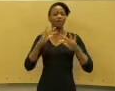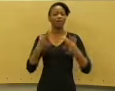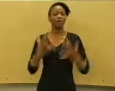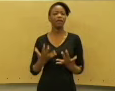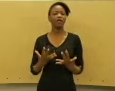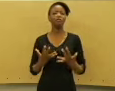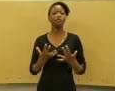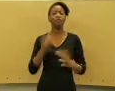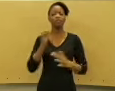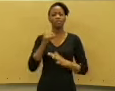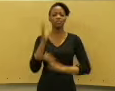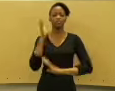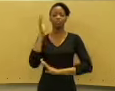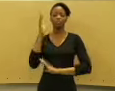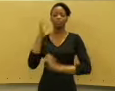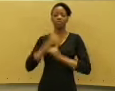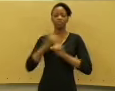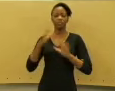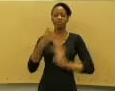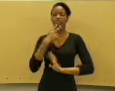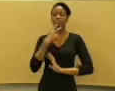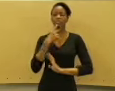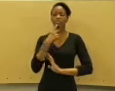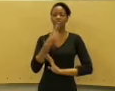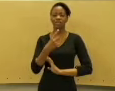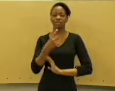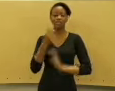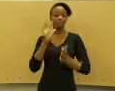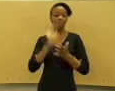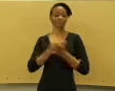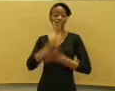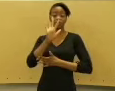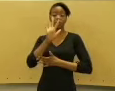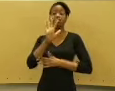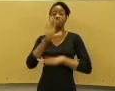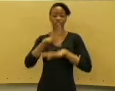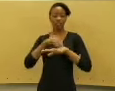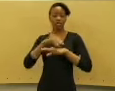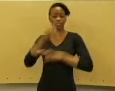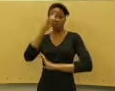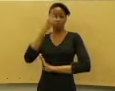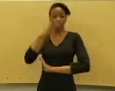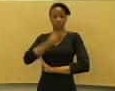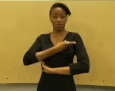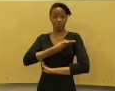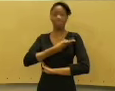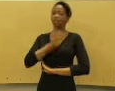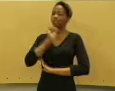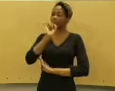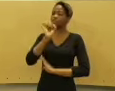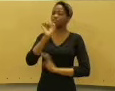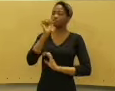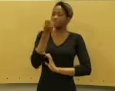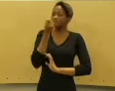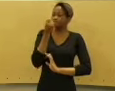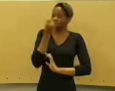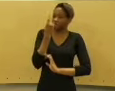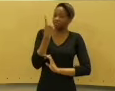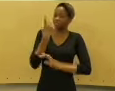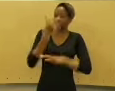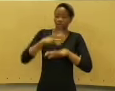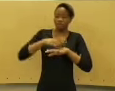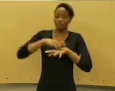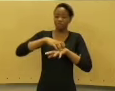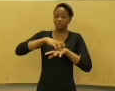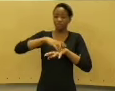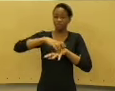of the presentation, you indicate that you've got a 15-year-old, and your 15-year-old understands that, for instance, you've been using